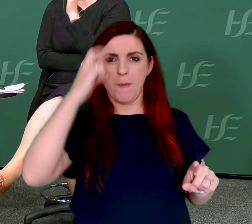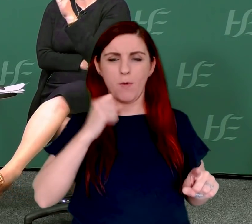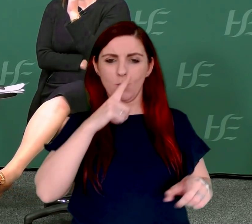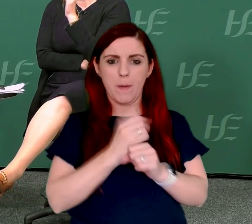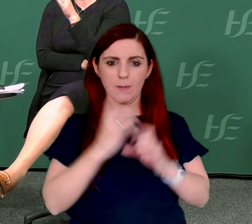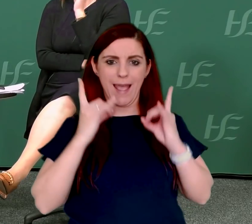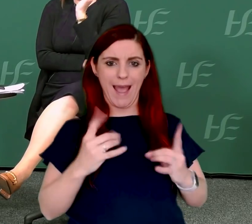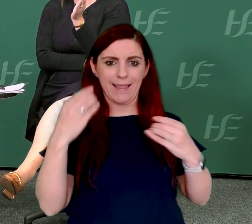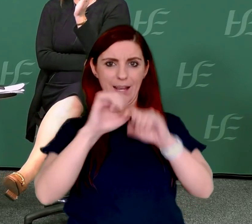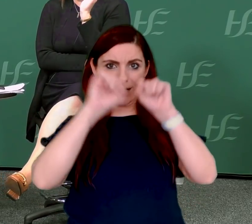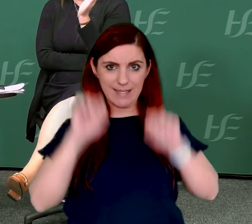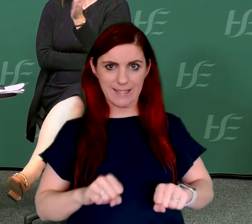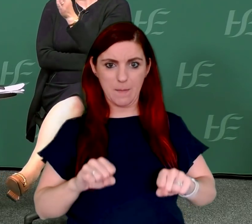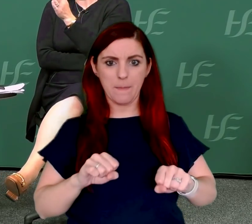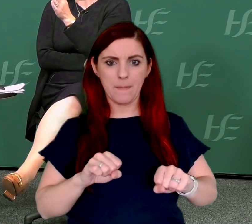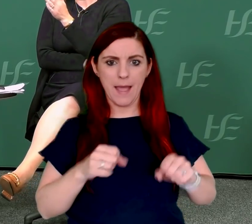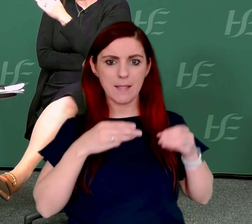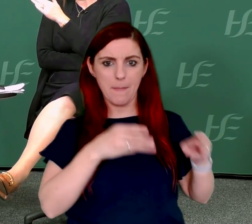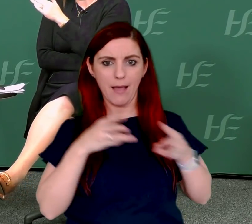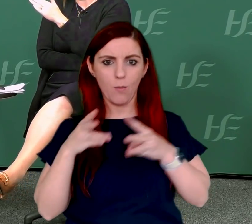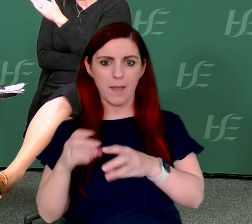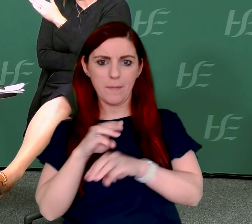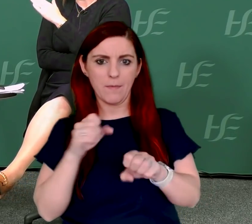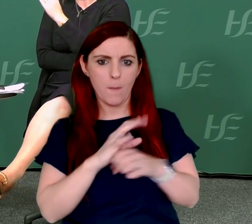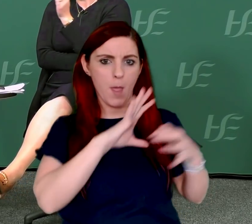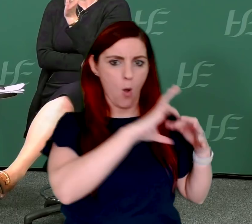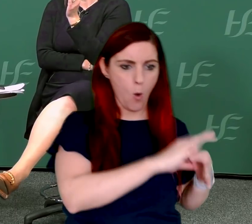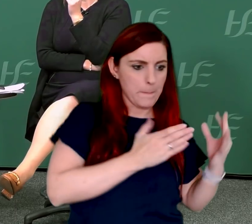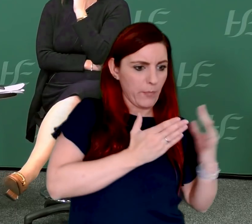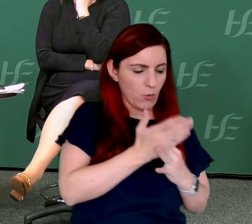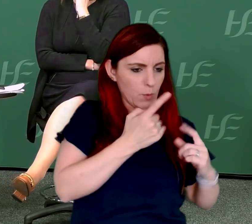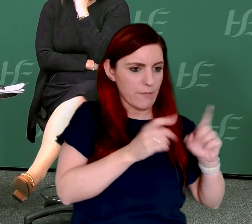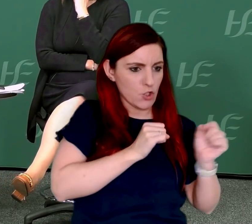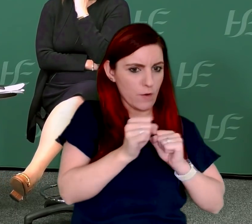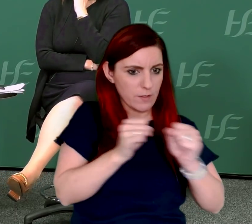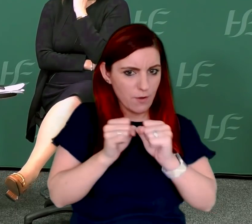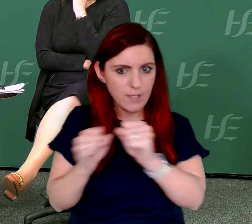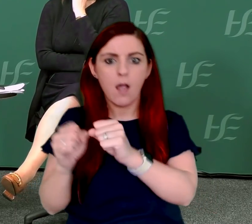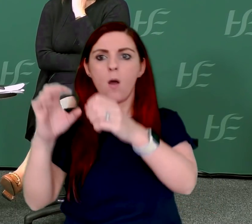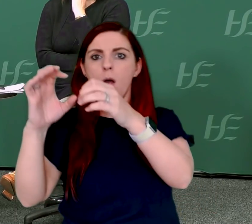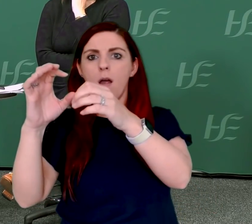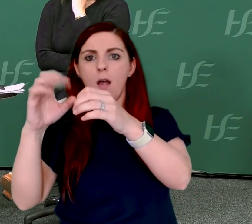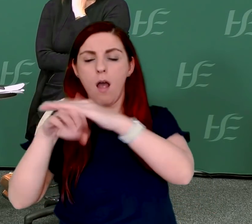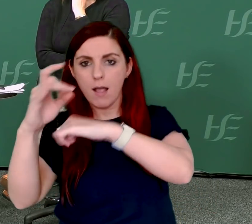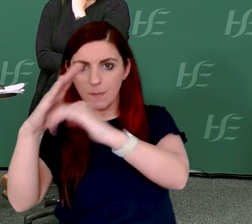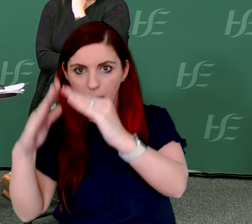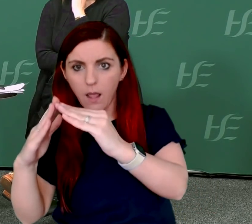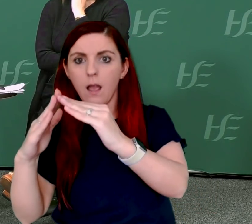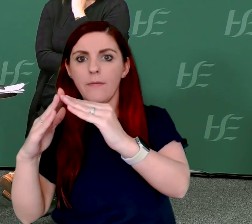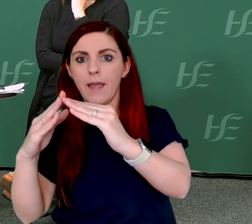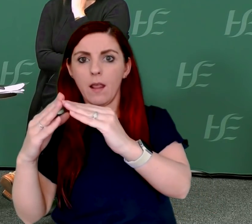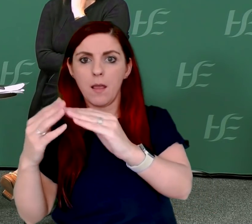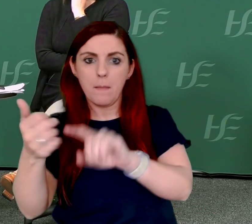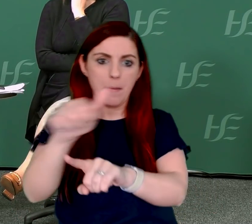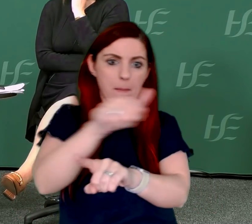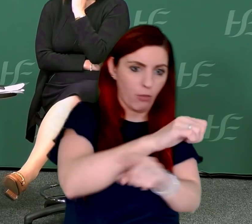as a pathway for people from home all the way through services into hospital if they need to go there and back home again. And I think that, when you look at the totality of